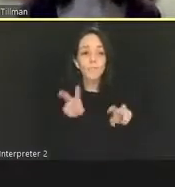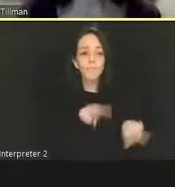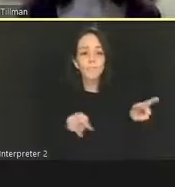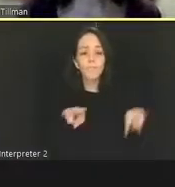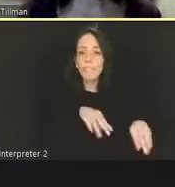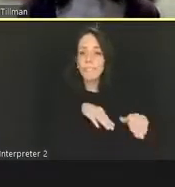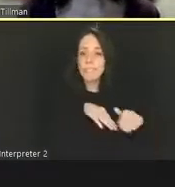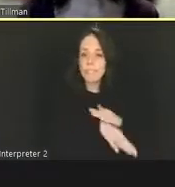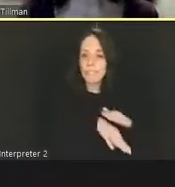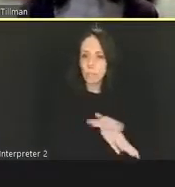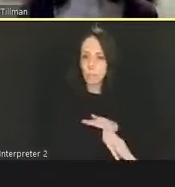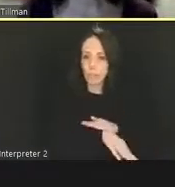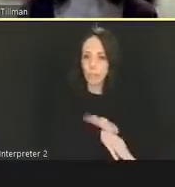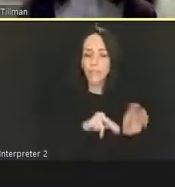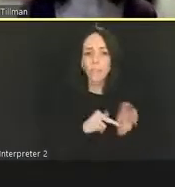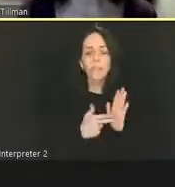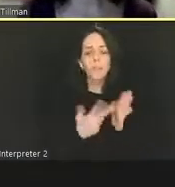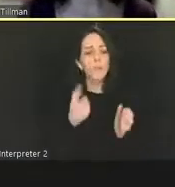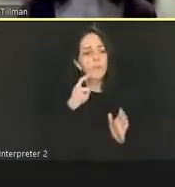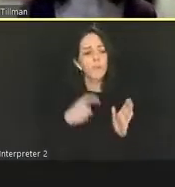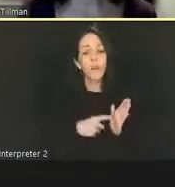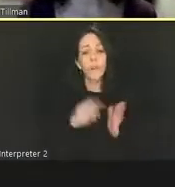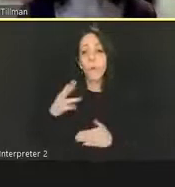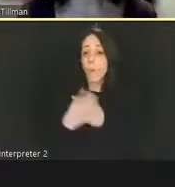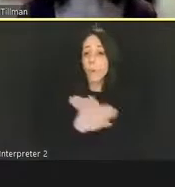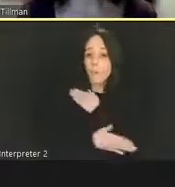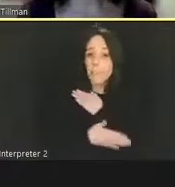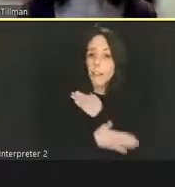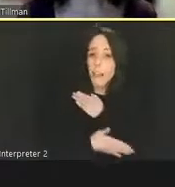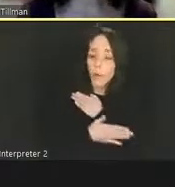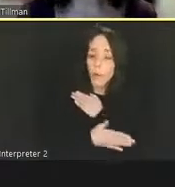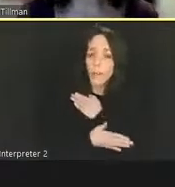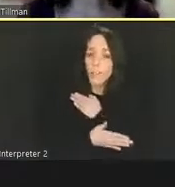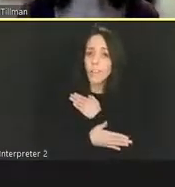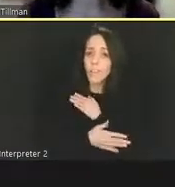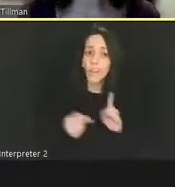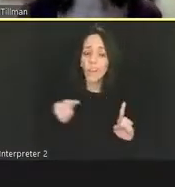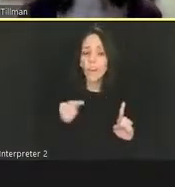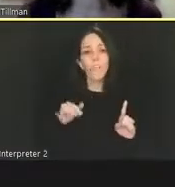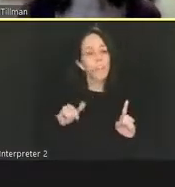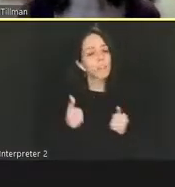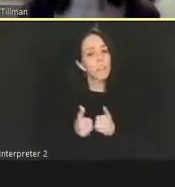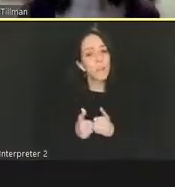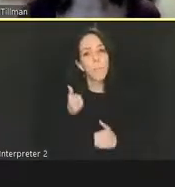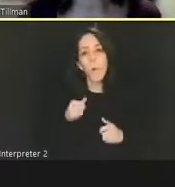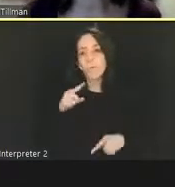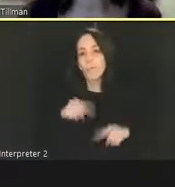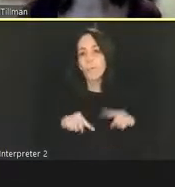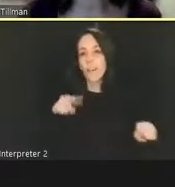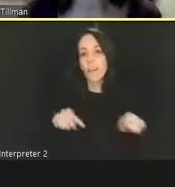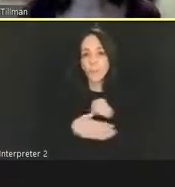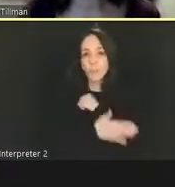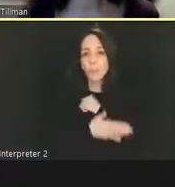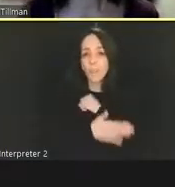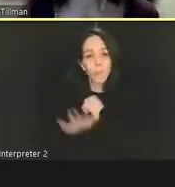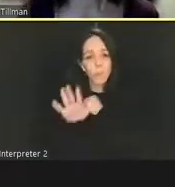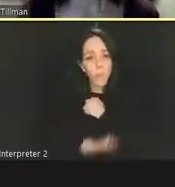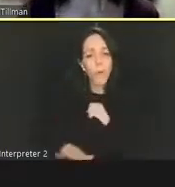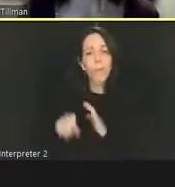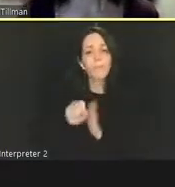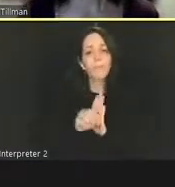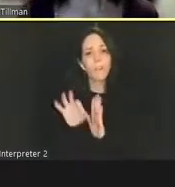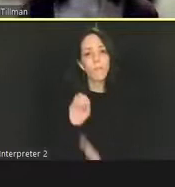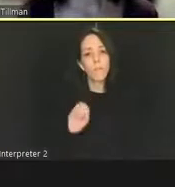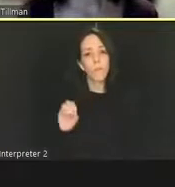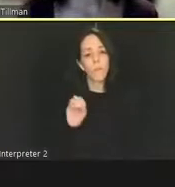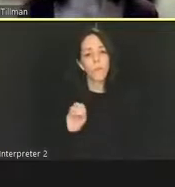So recognizing that Washington County is the most diverse county in the state of Oregon,